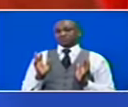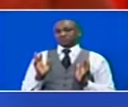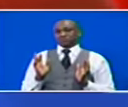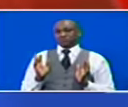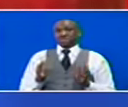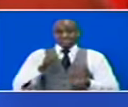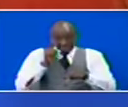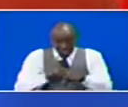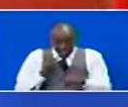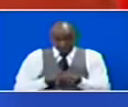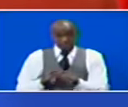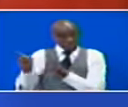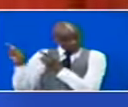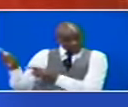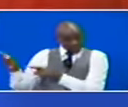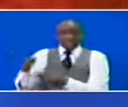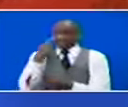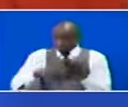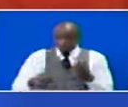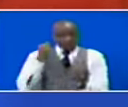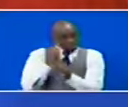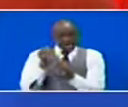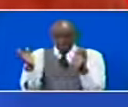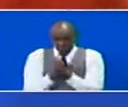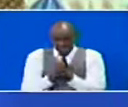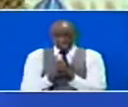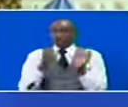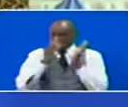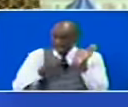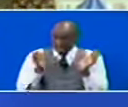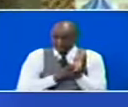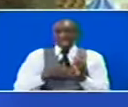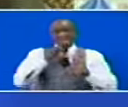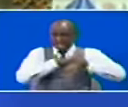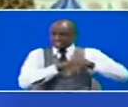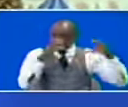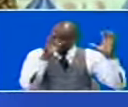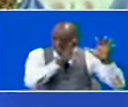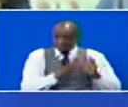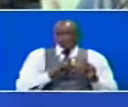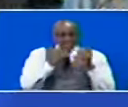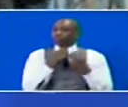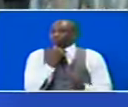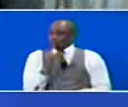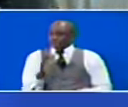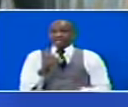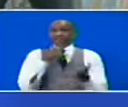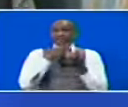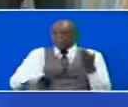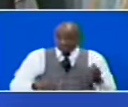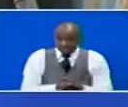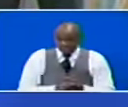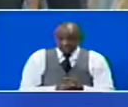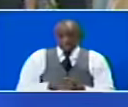While Mudhama is said to be unwilling to work with the Ukambani NASA campaign team, that includes, among